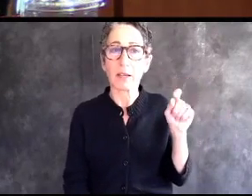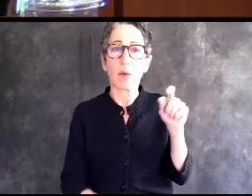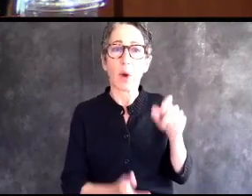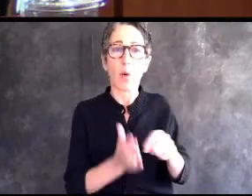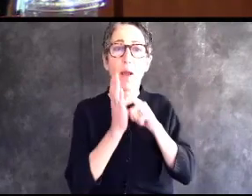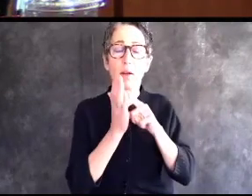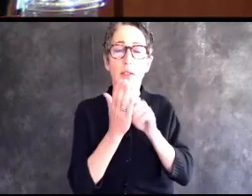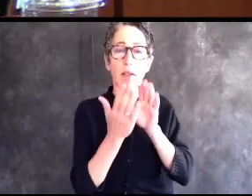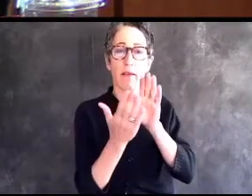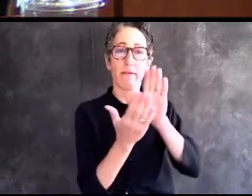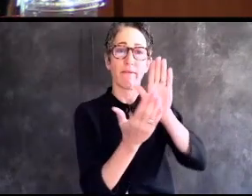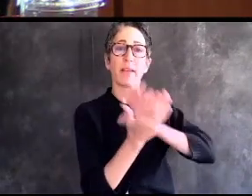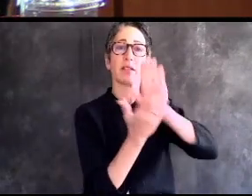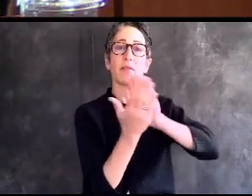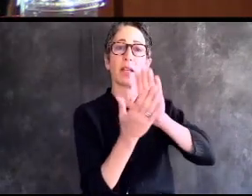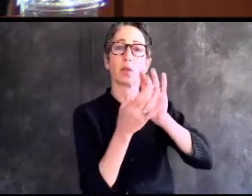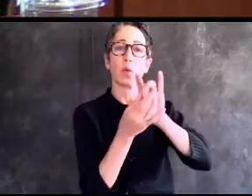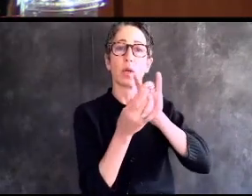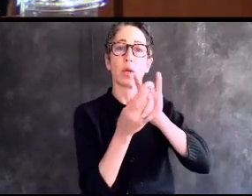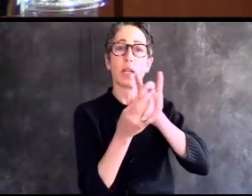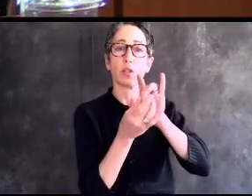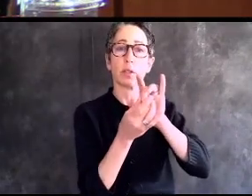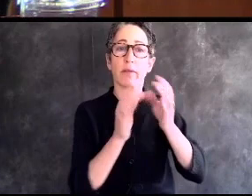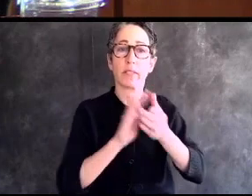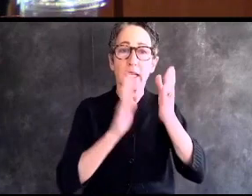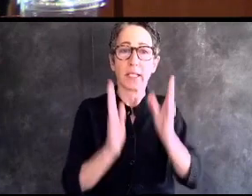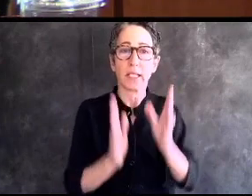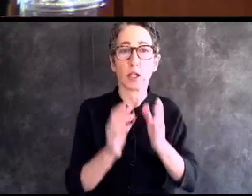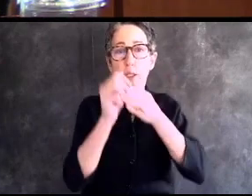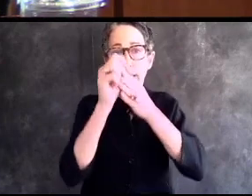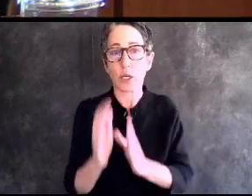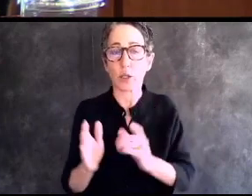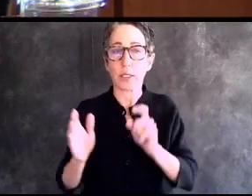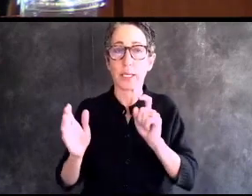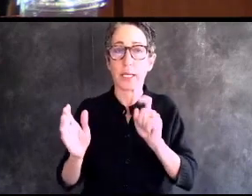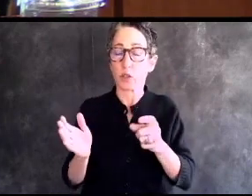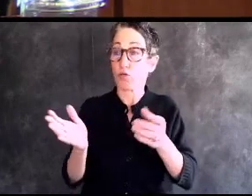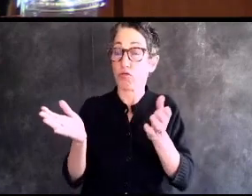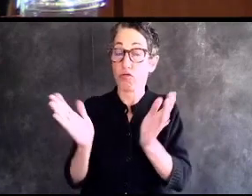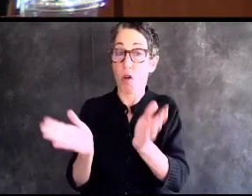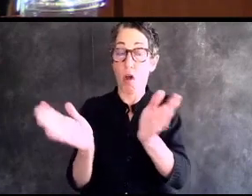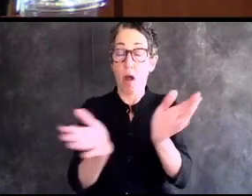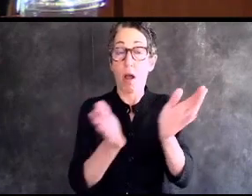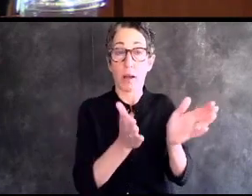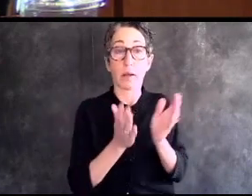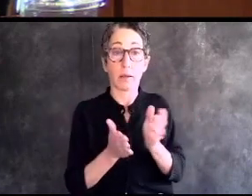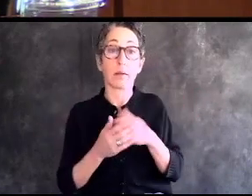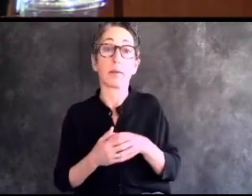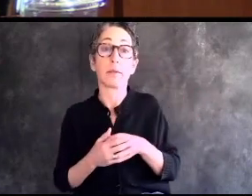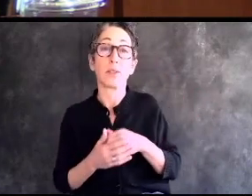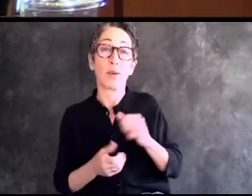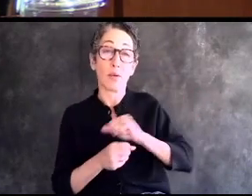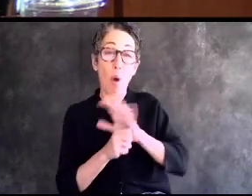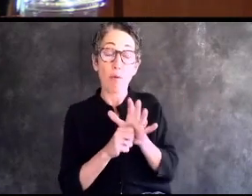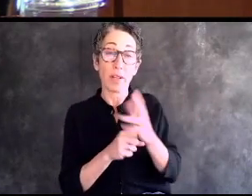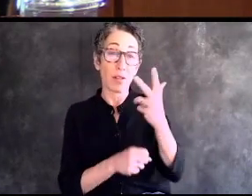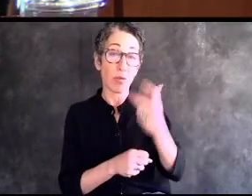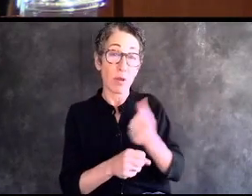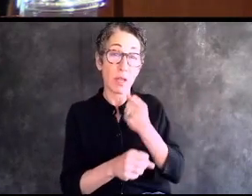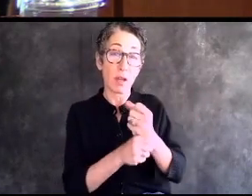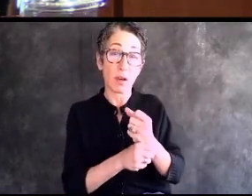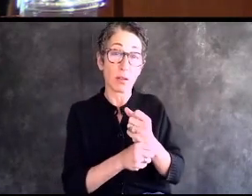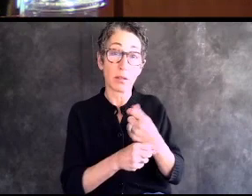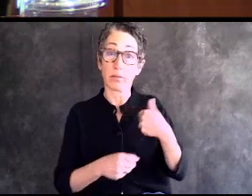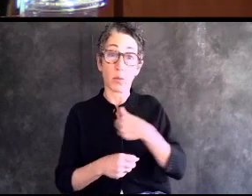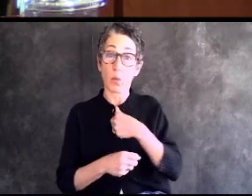the facilitators, civil society leaders, and so on. And because during the 3 years of pandemic, although we didn't have lockdown, that